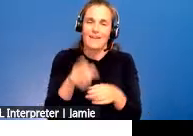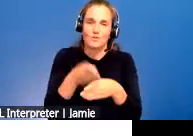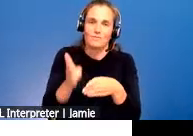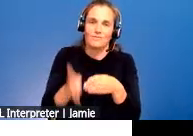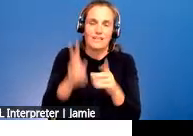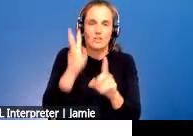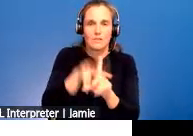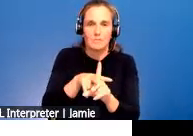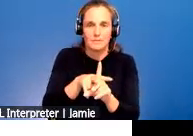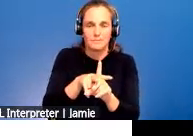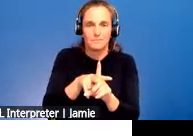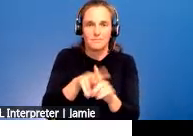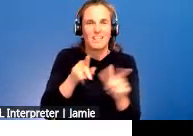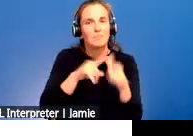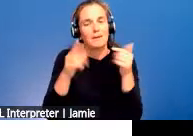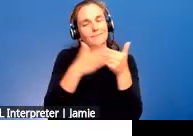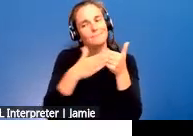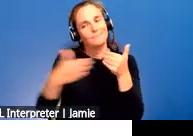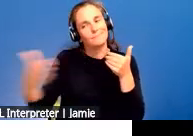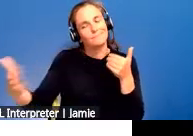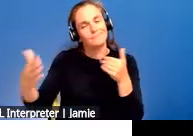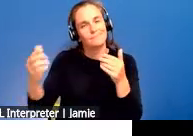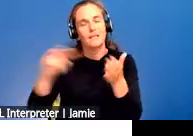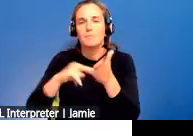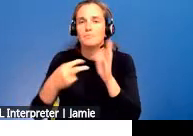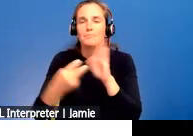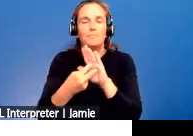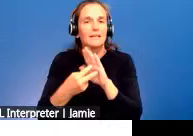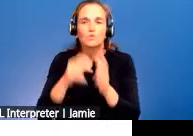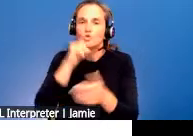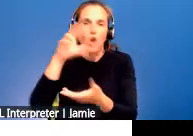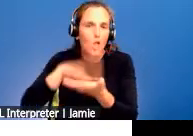term, it creates a disadvantage for learning and